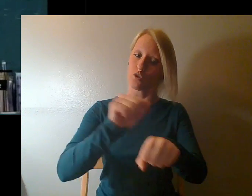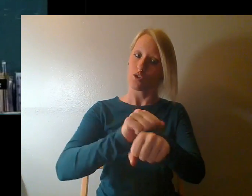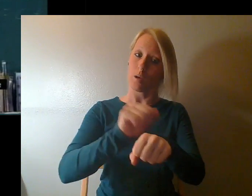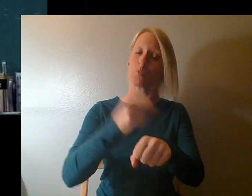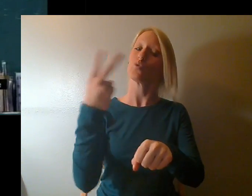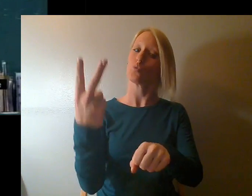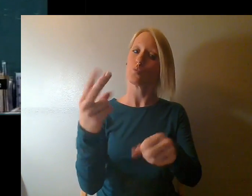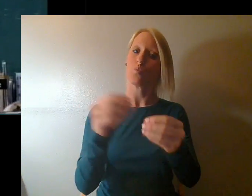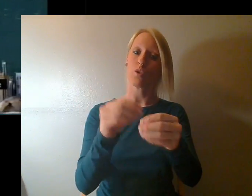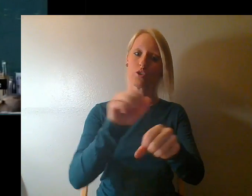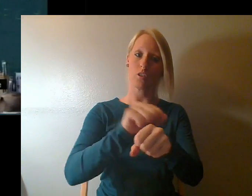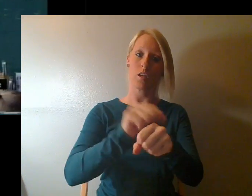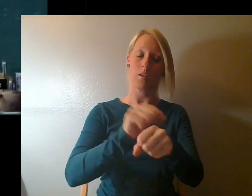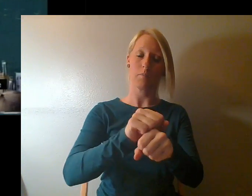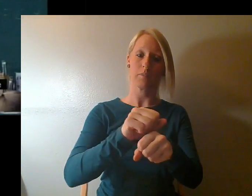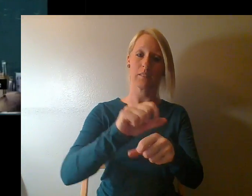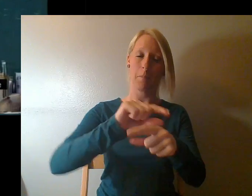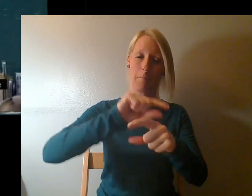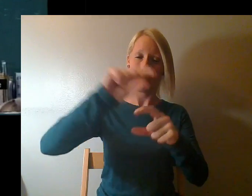does.